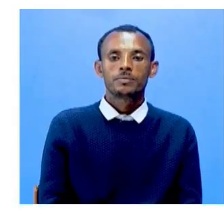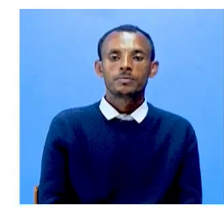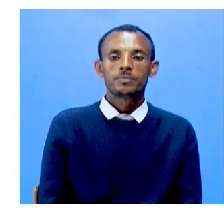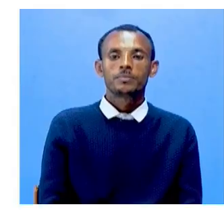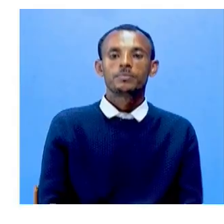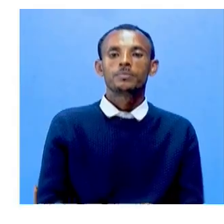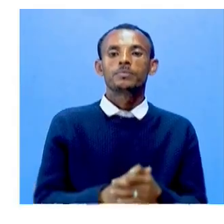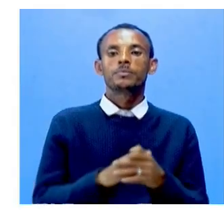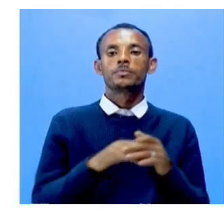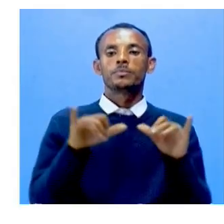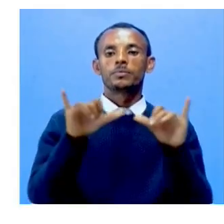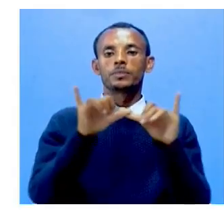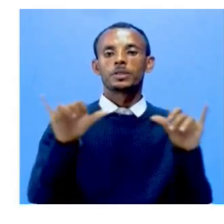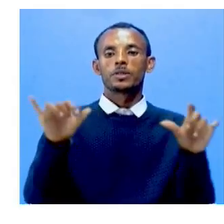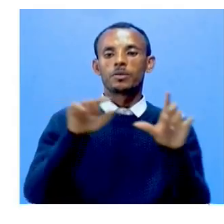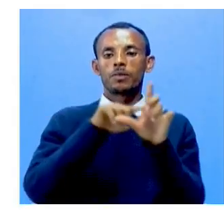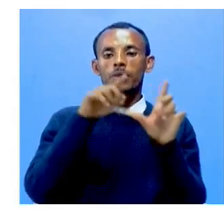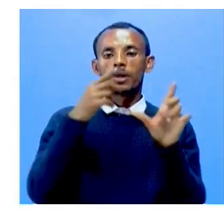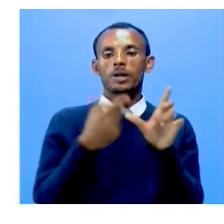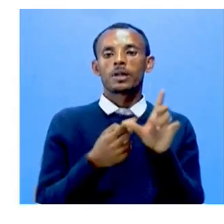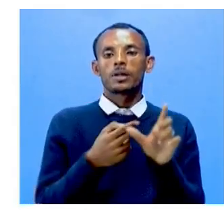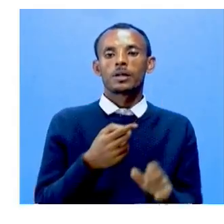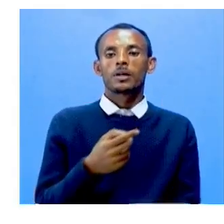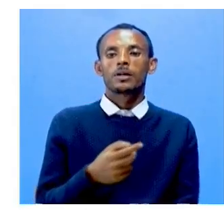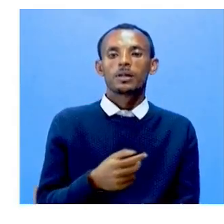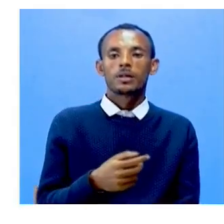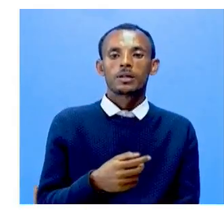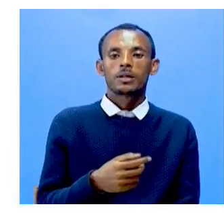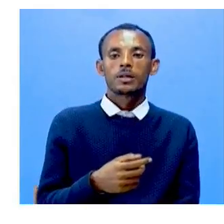Measure of angle ABC.